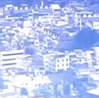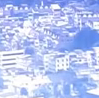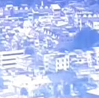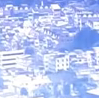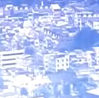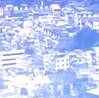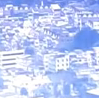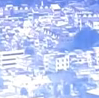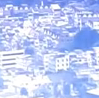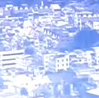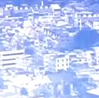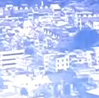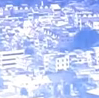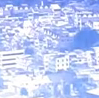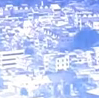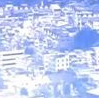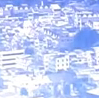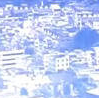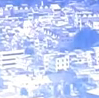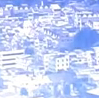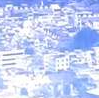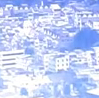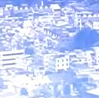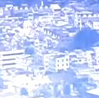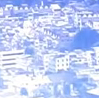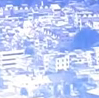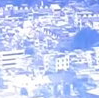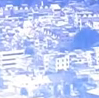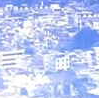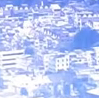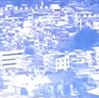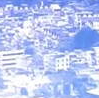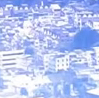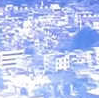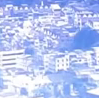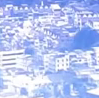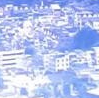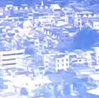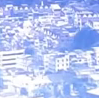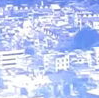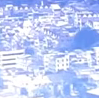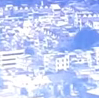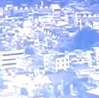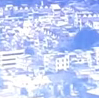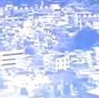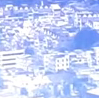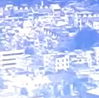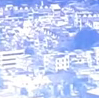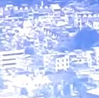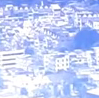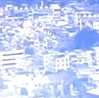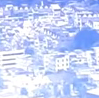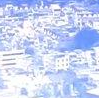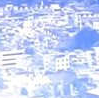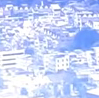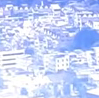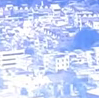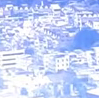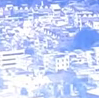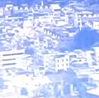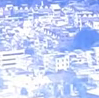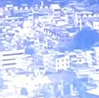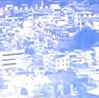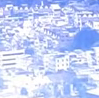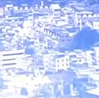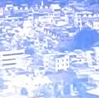using GPS technology and even movement on credit card. The on-site inspection is used